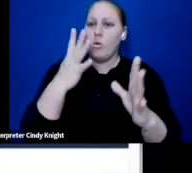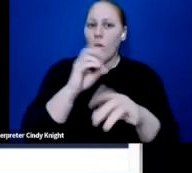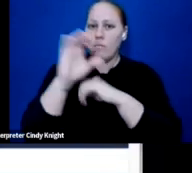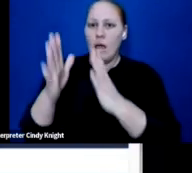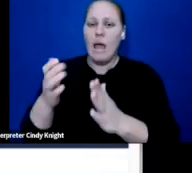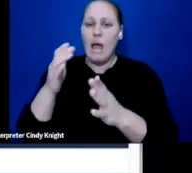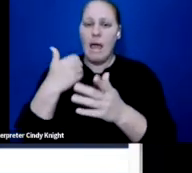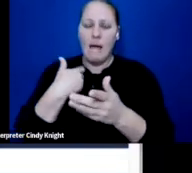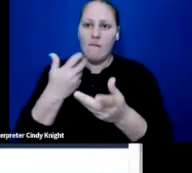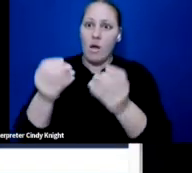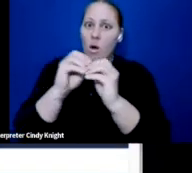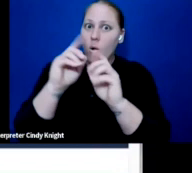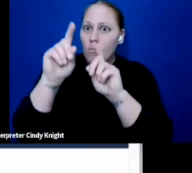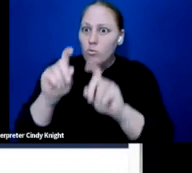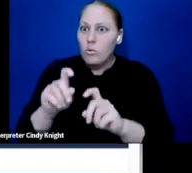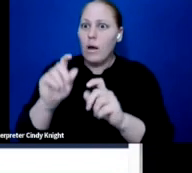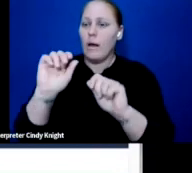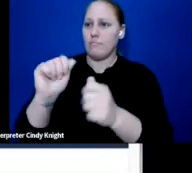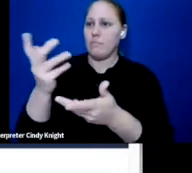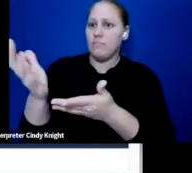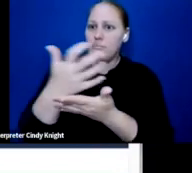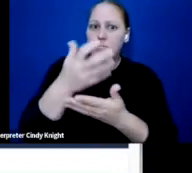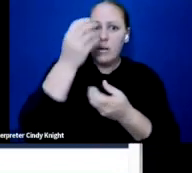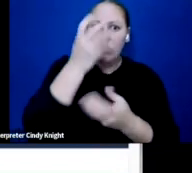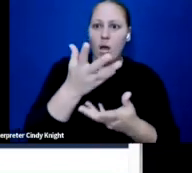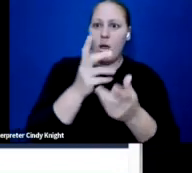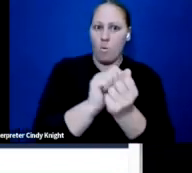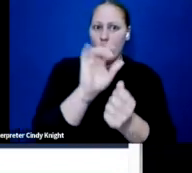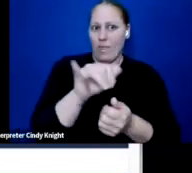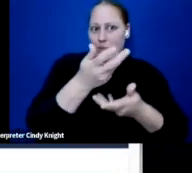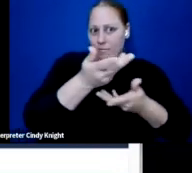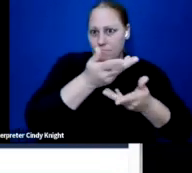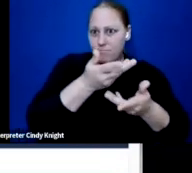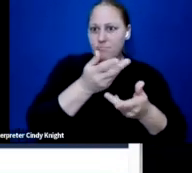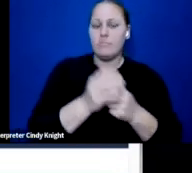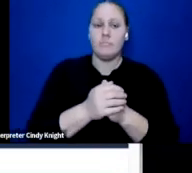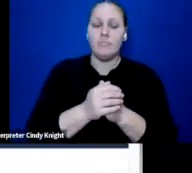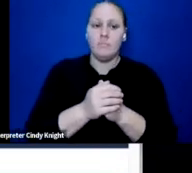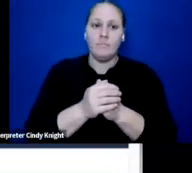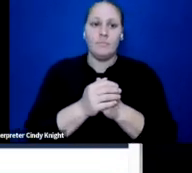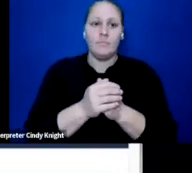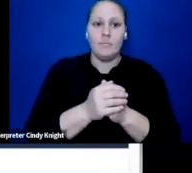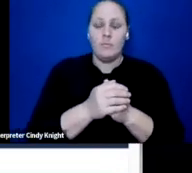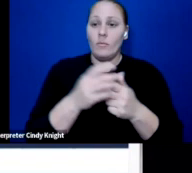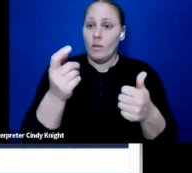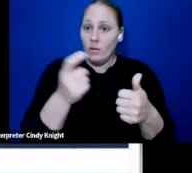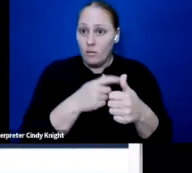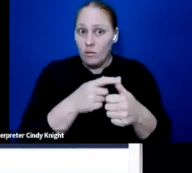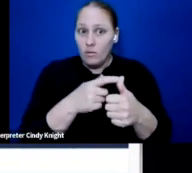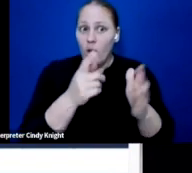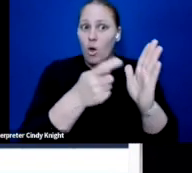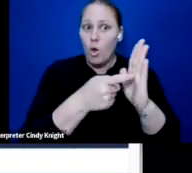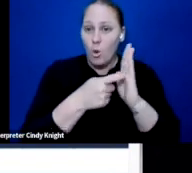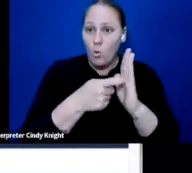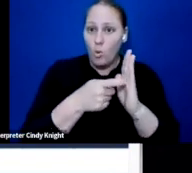able to ask and gather information on throughout their interaction. First of which being the required